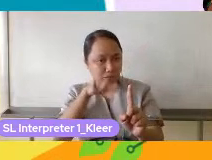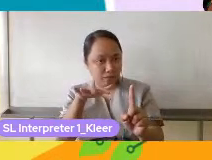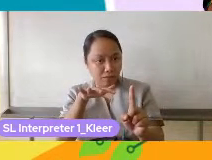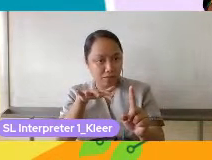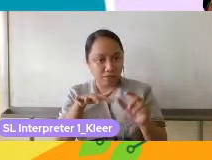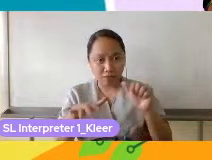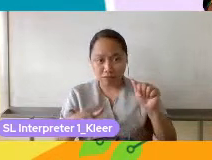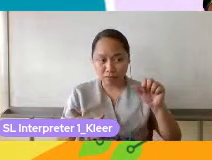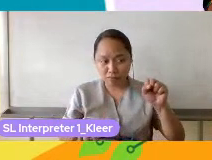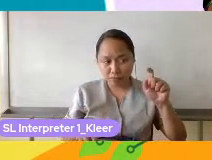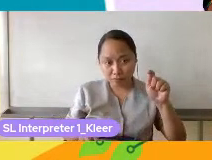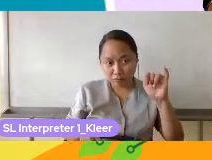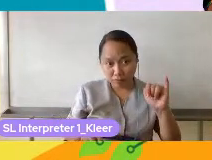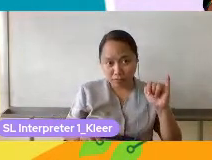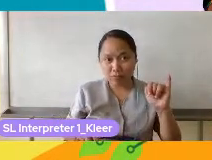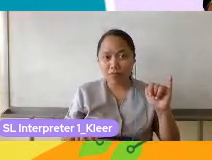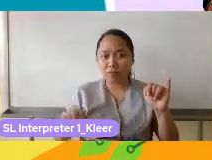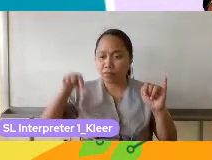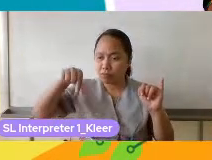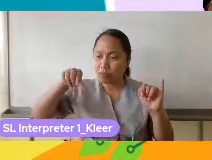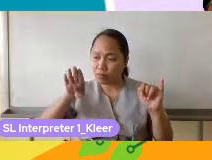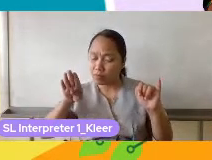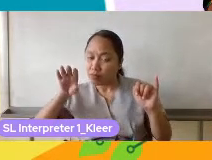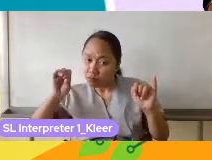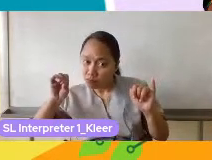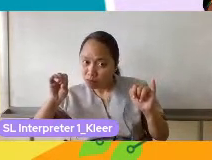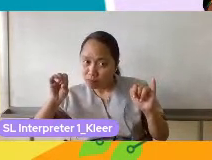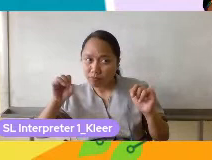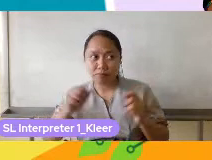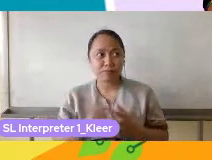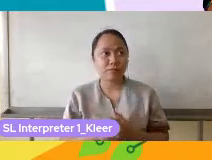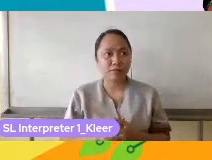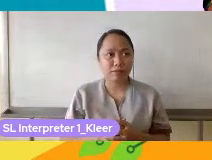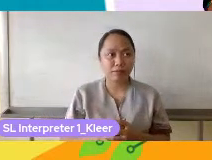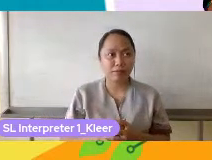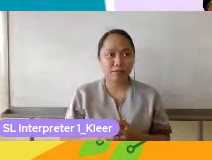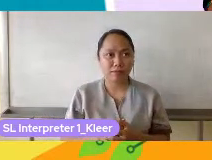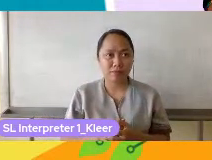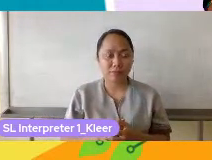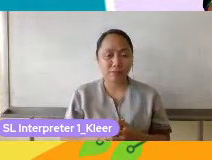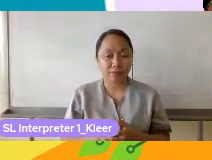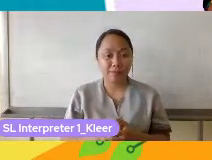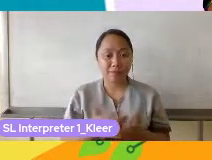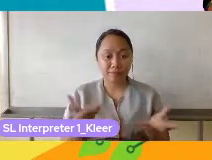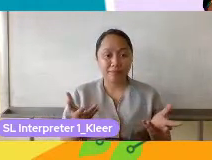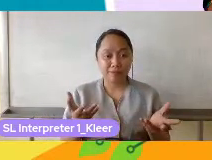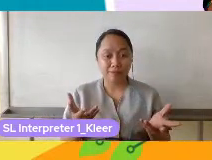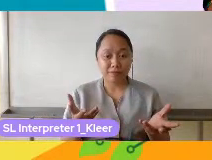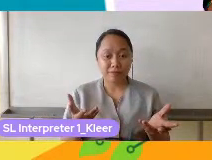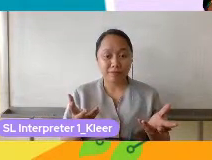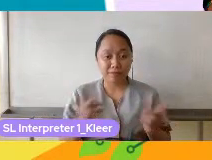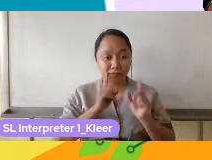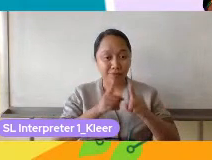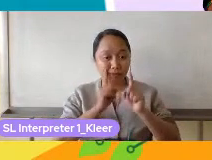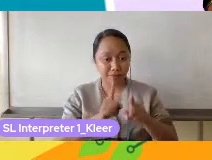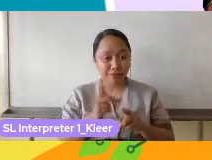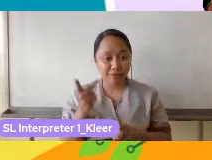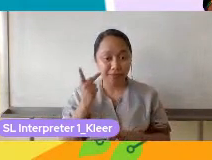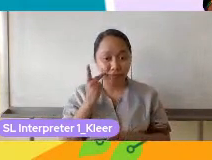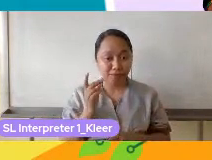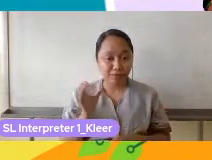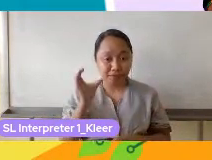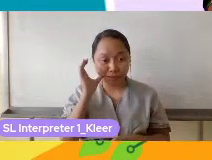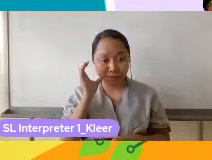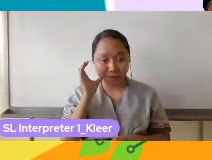sa ASTI and Kubo? Okay, maybe this time Ms. Kat can